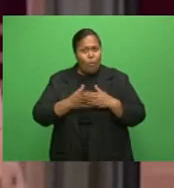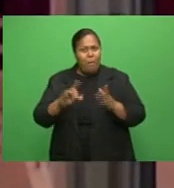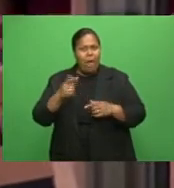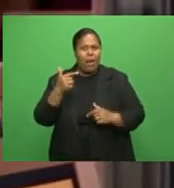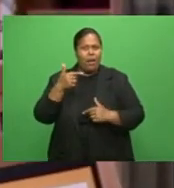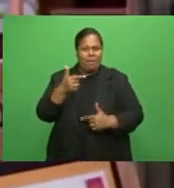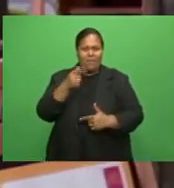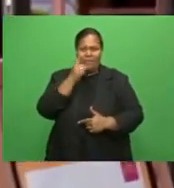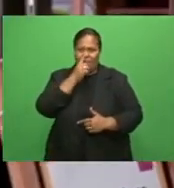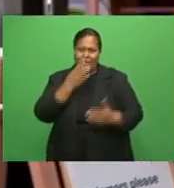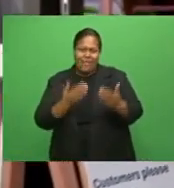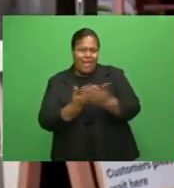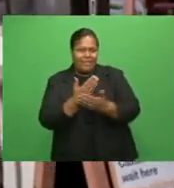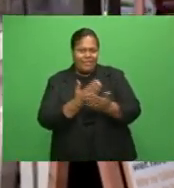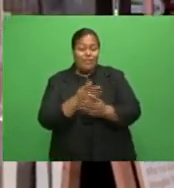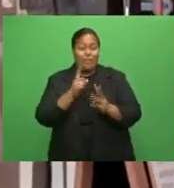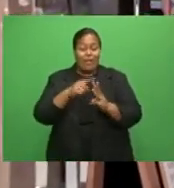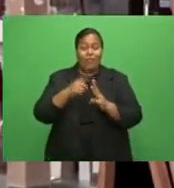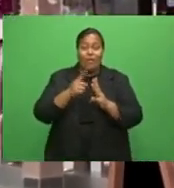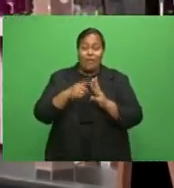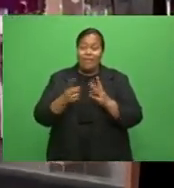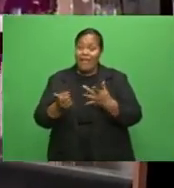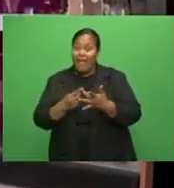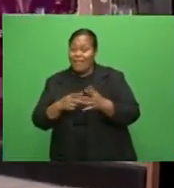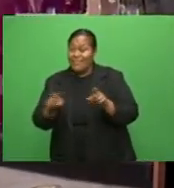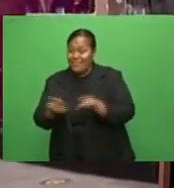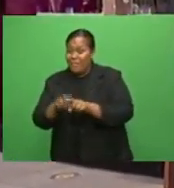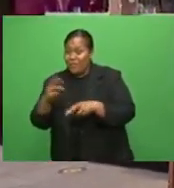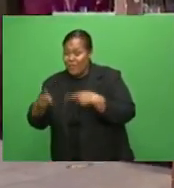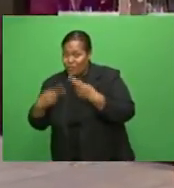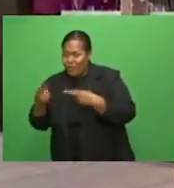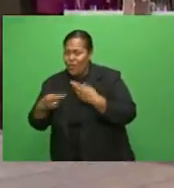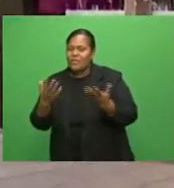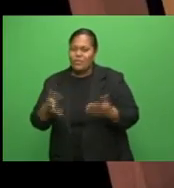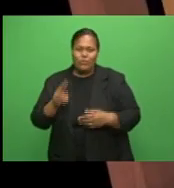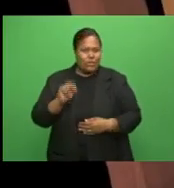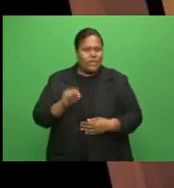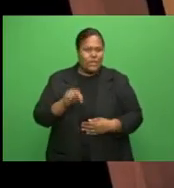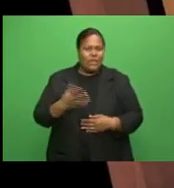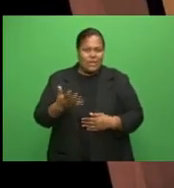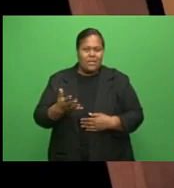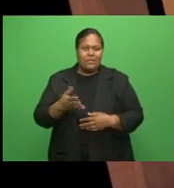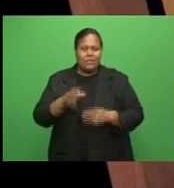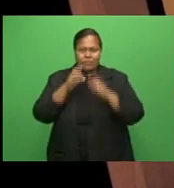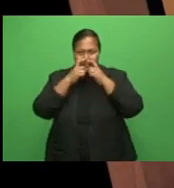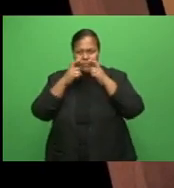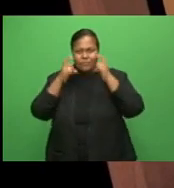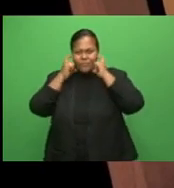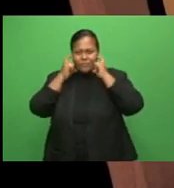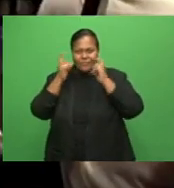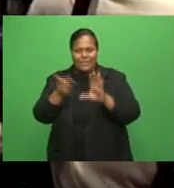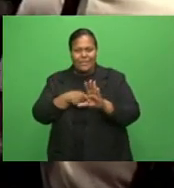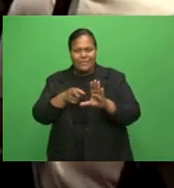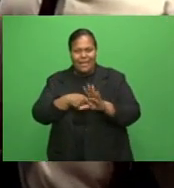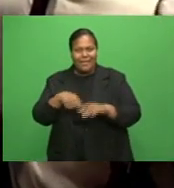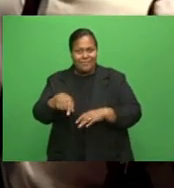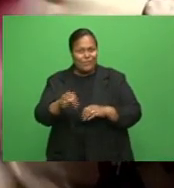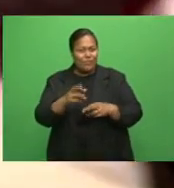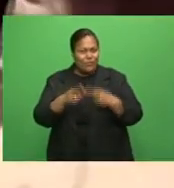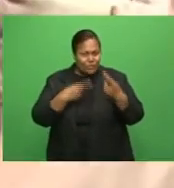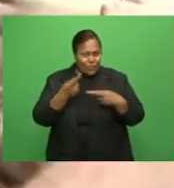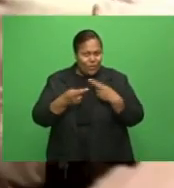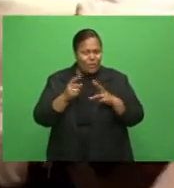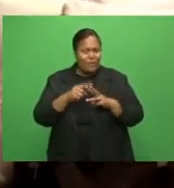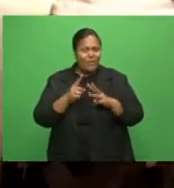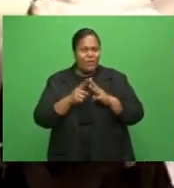has joined other U.S. restaurant chains and retailers in requiring face coverings be worn inside locations. It is already starting